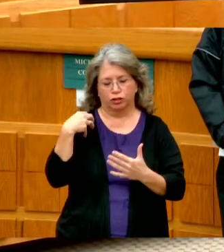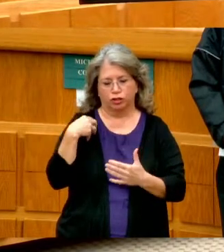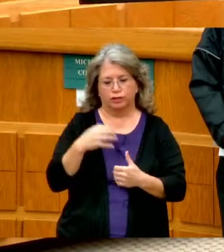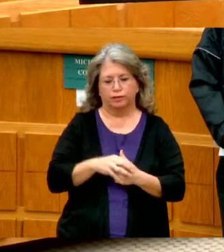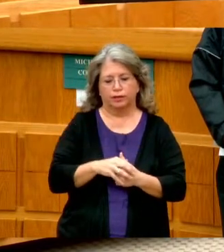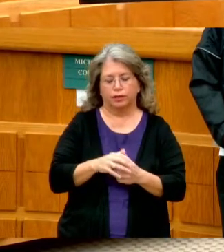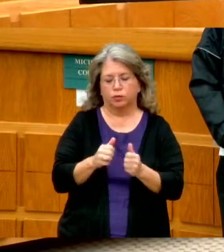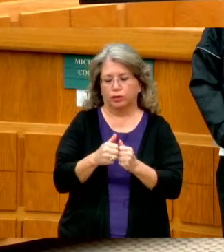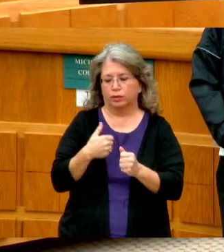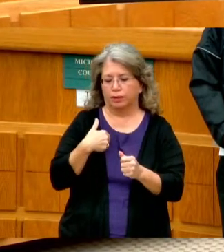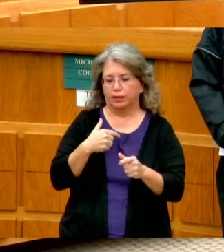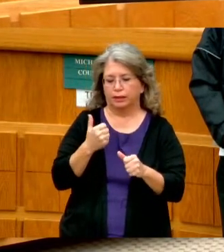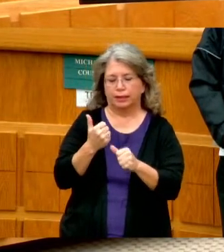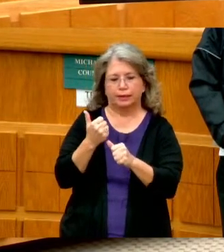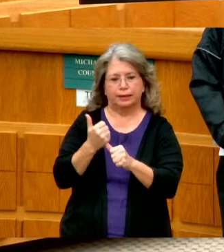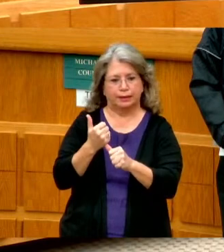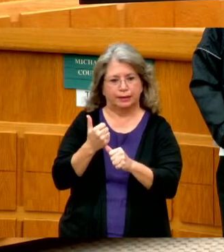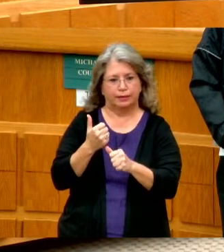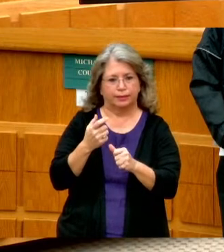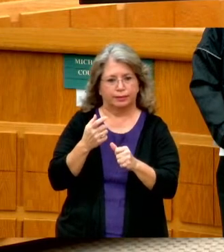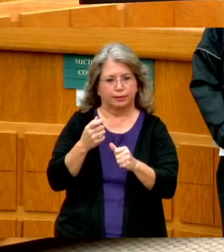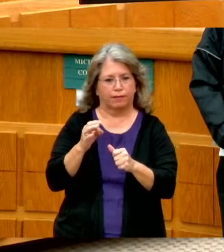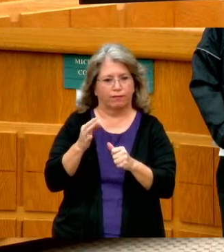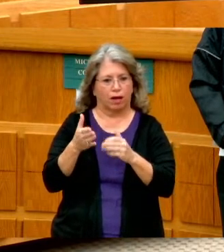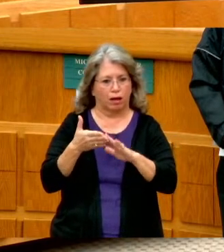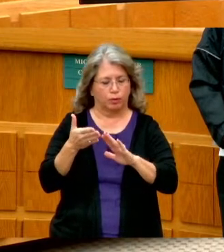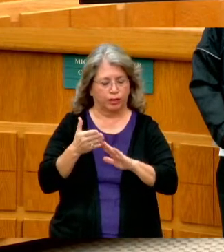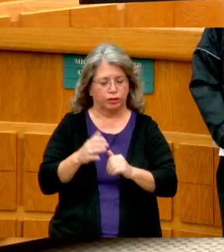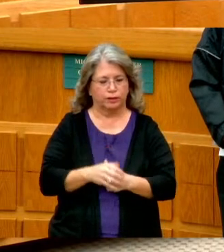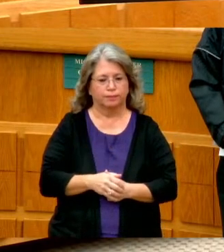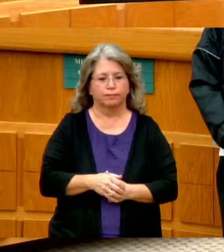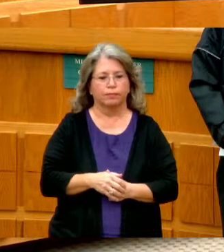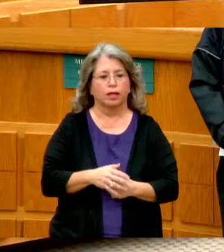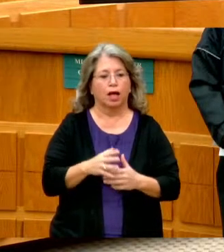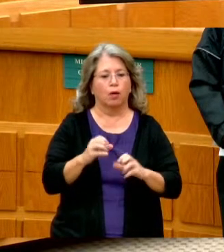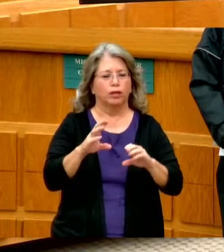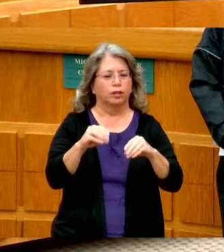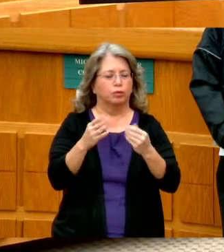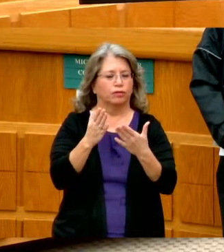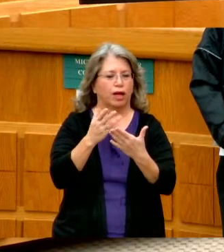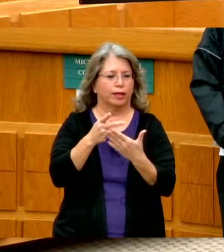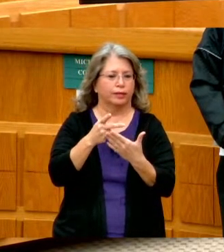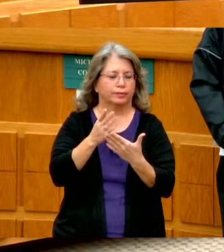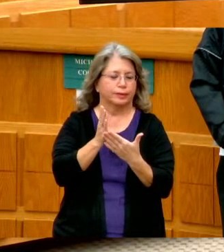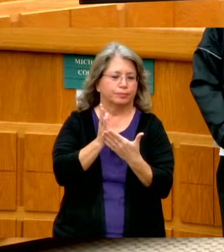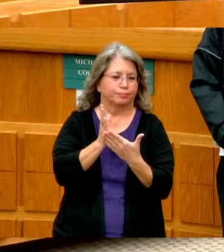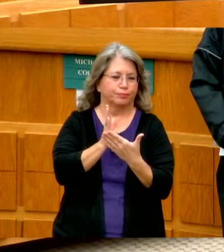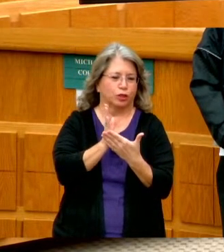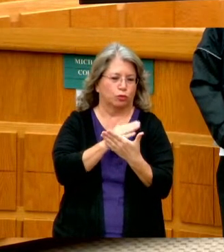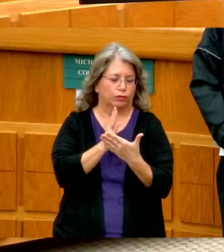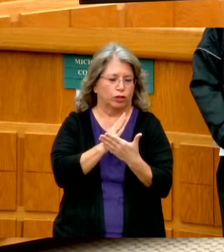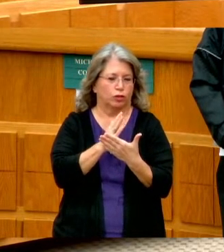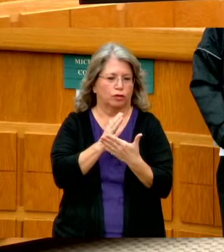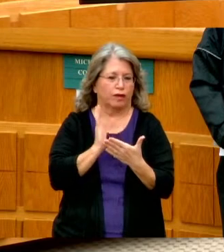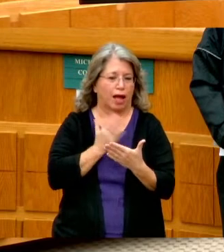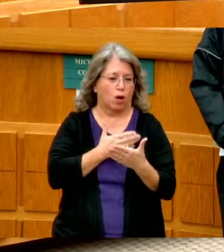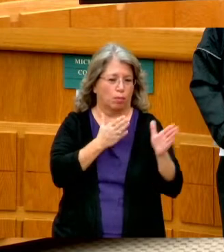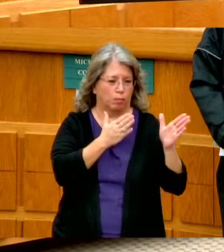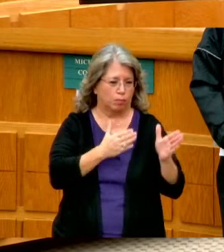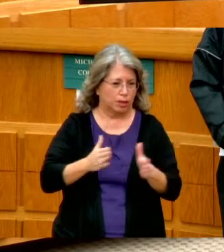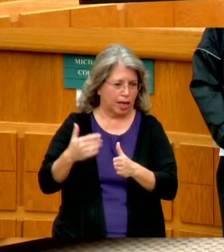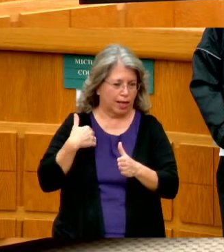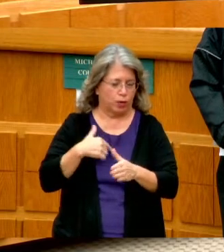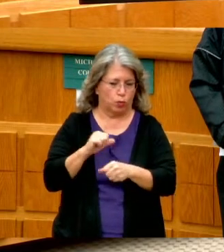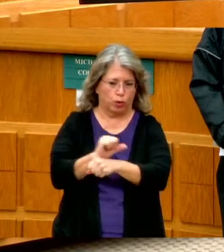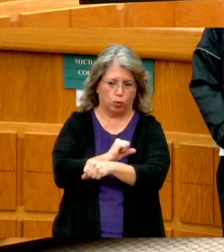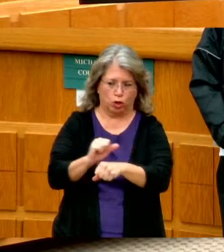Kenny Urban. What I'd like to provide to you today is a preview of the plan that we've created and are working on in order to assist the Nueces County Health